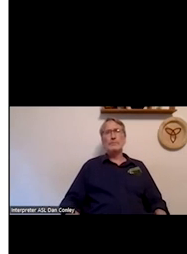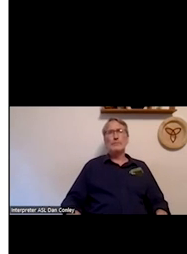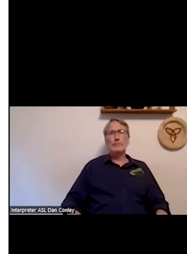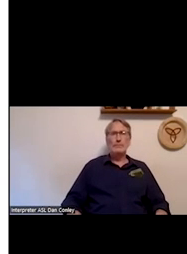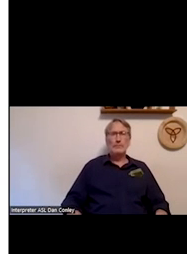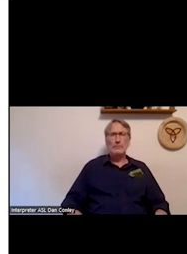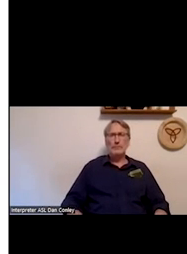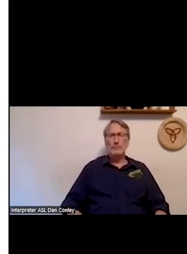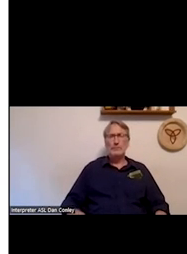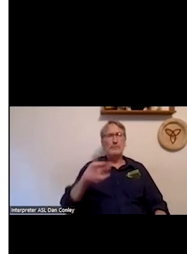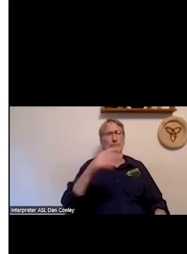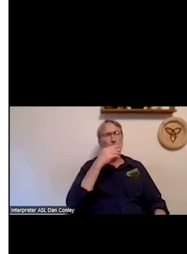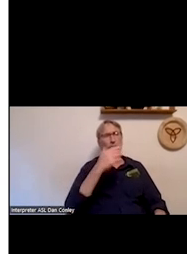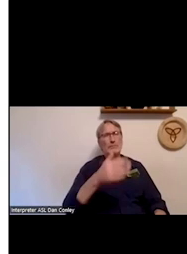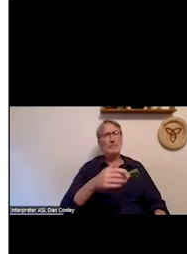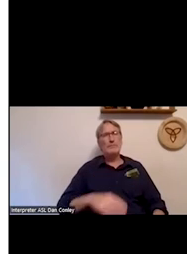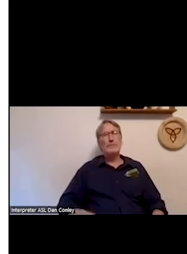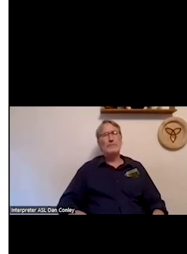Thanks so much.